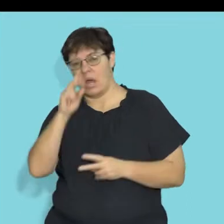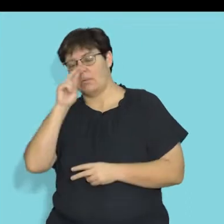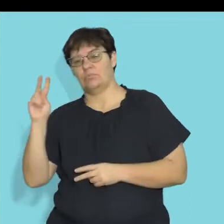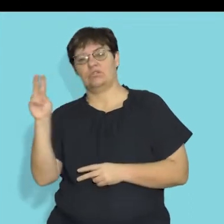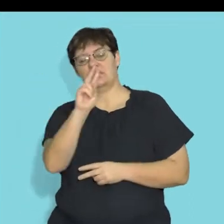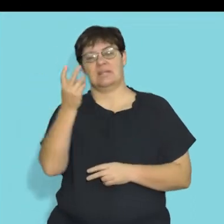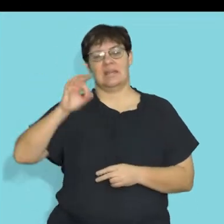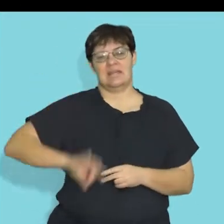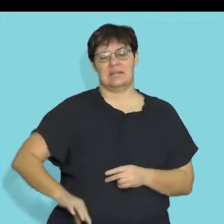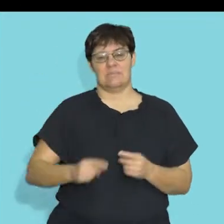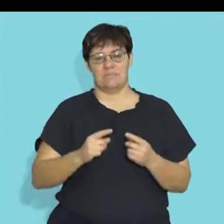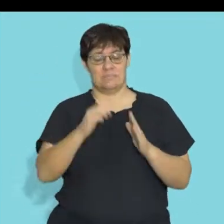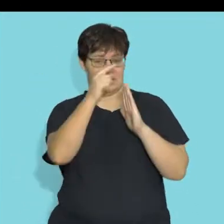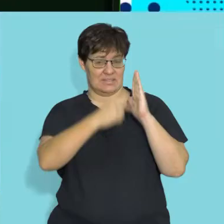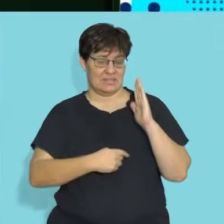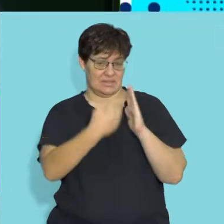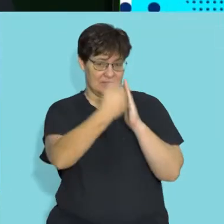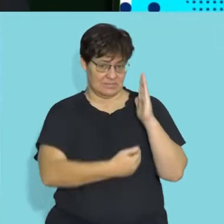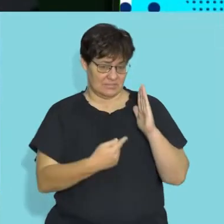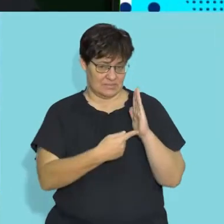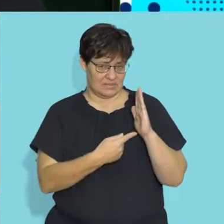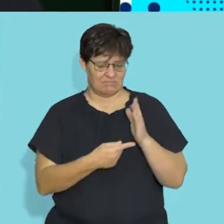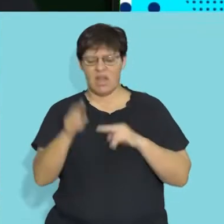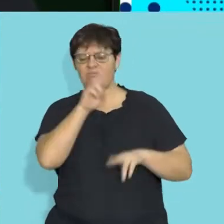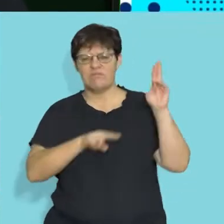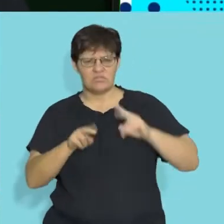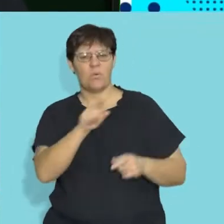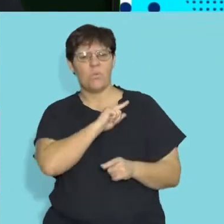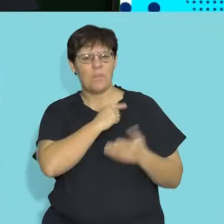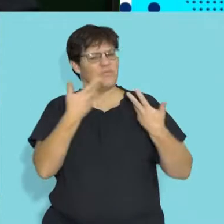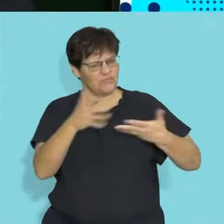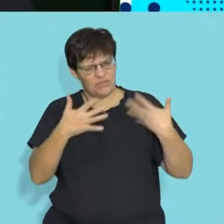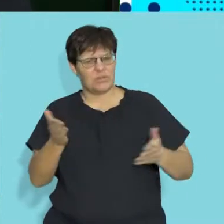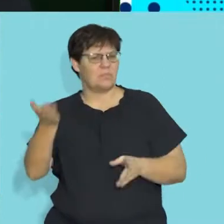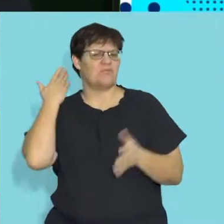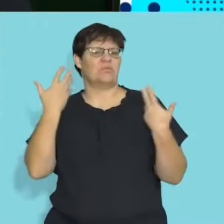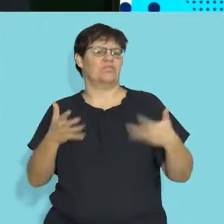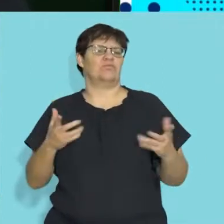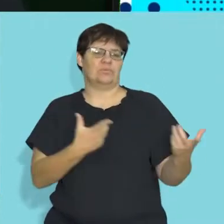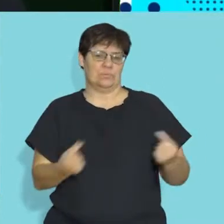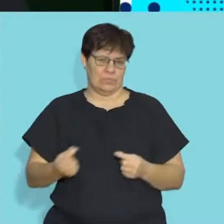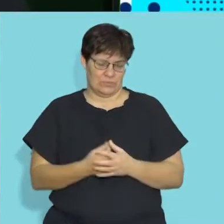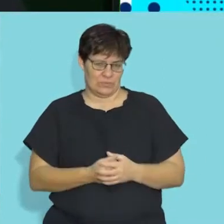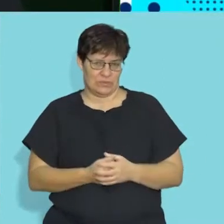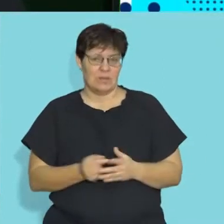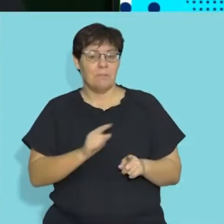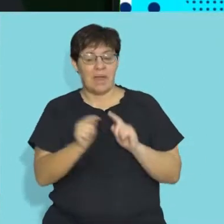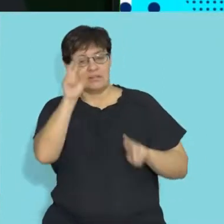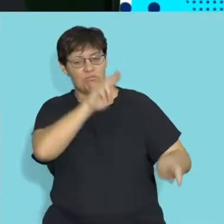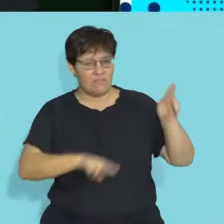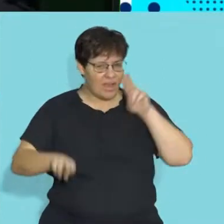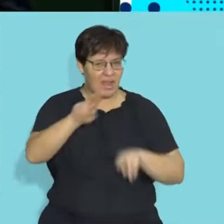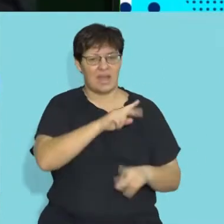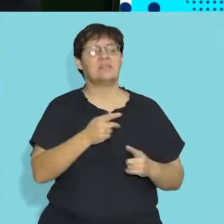statement. Remember, this is a revision question because we've done this section already. But remember, it is important to revise,